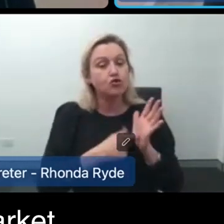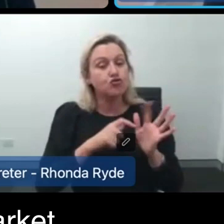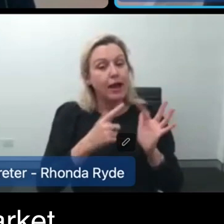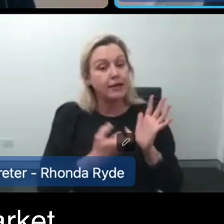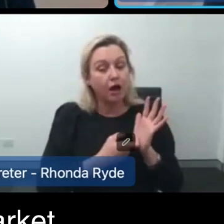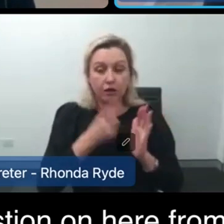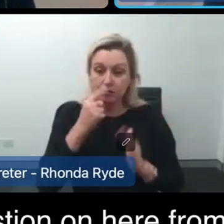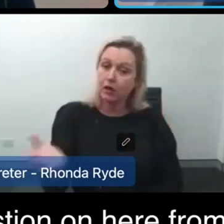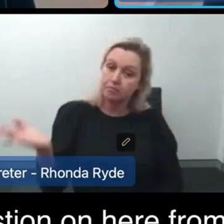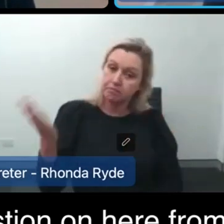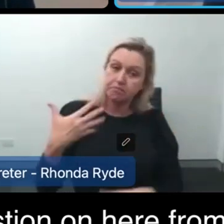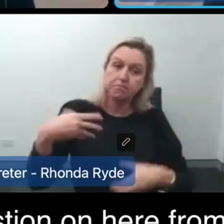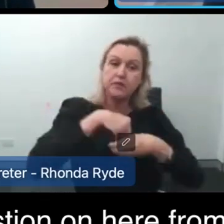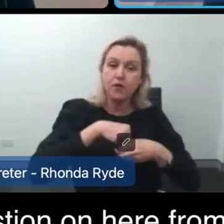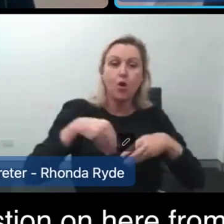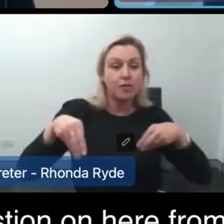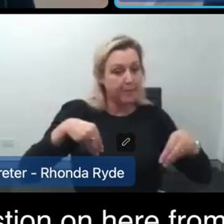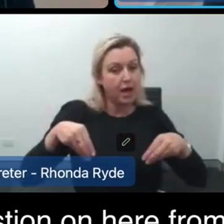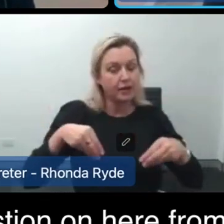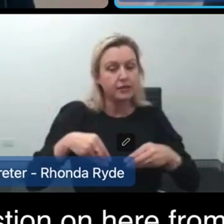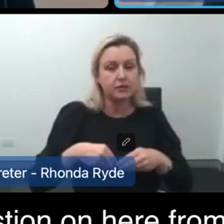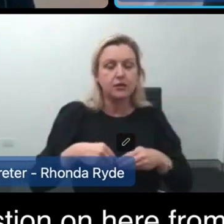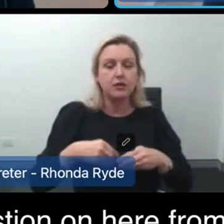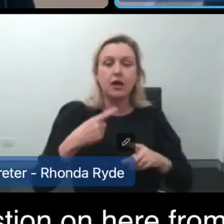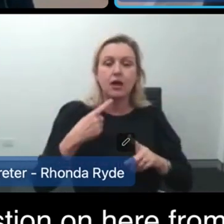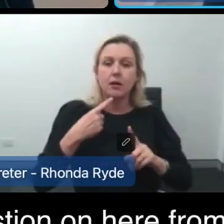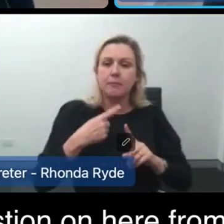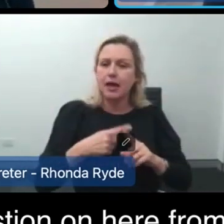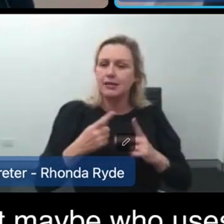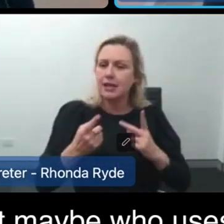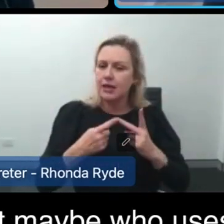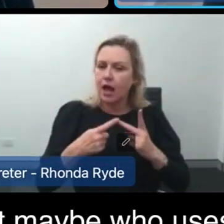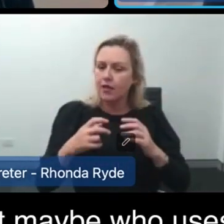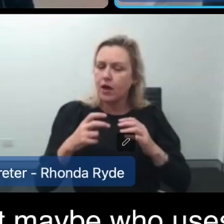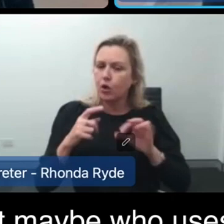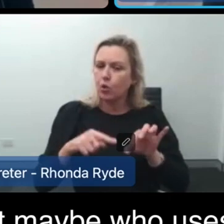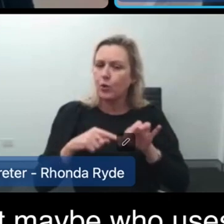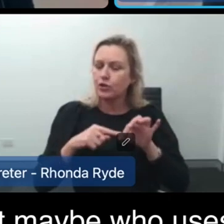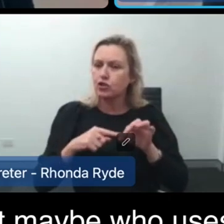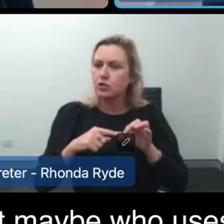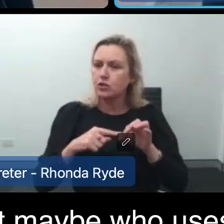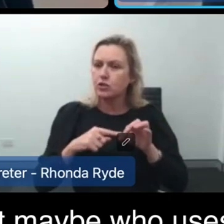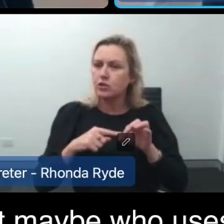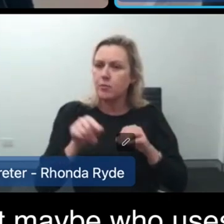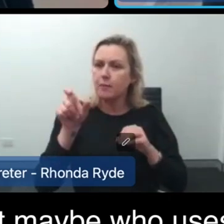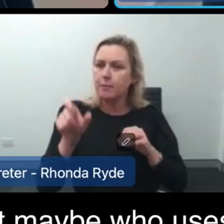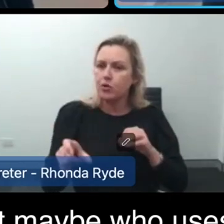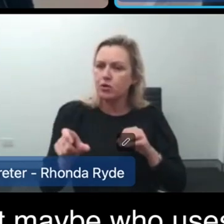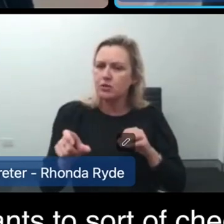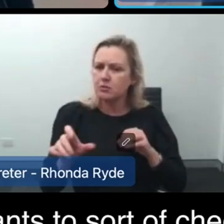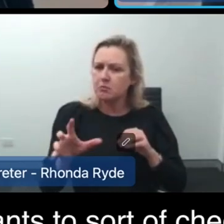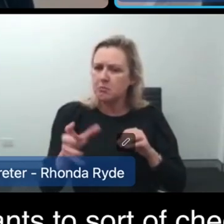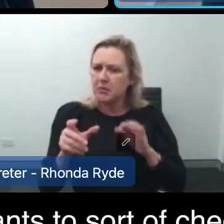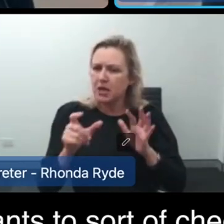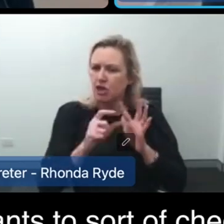the market. And there's a separate question on here from someone who, I think it was Dot maybe, who